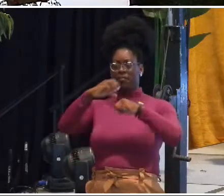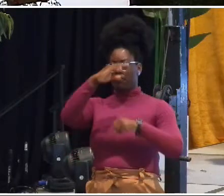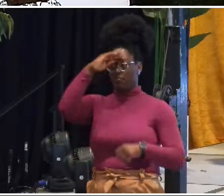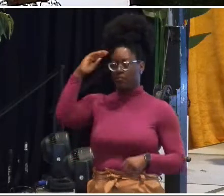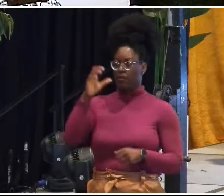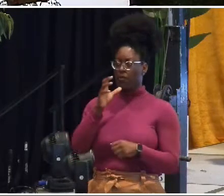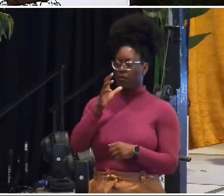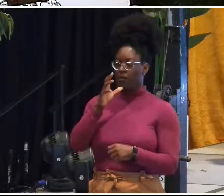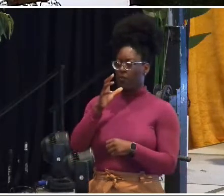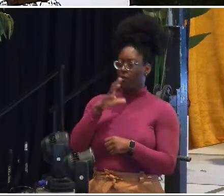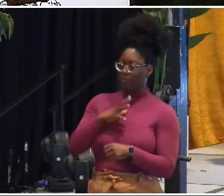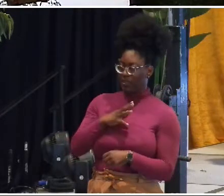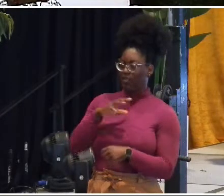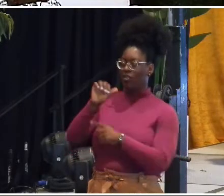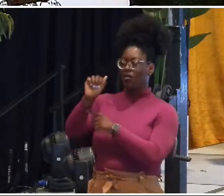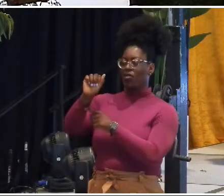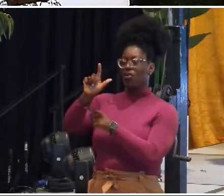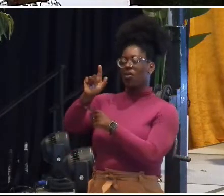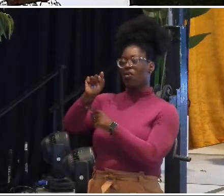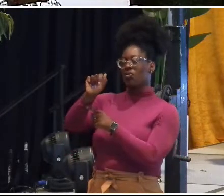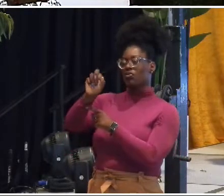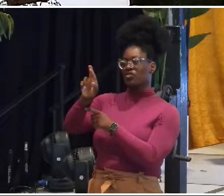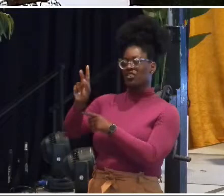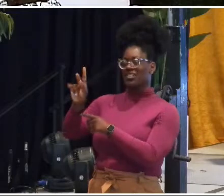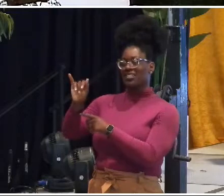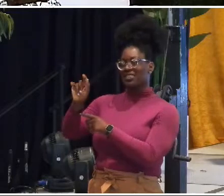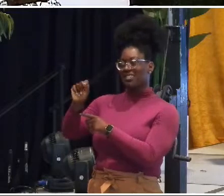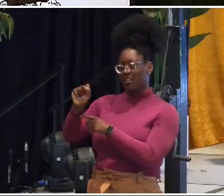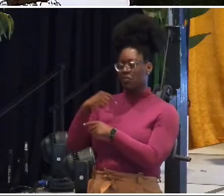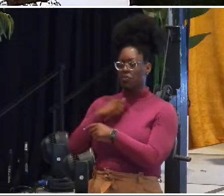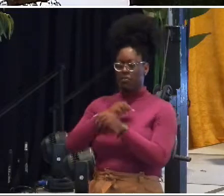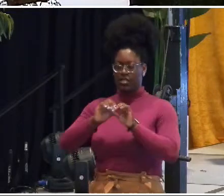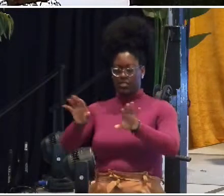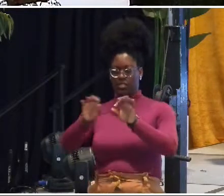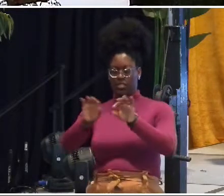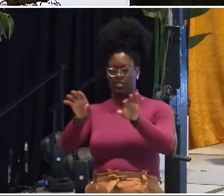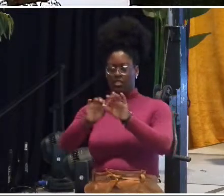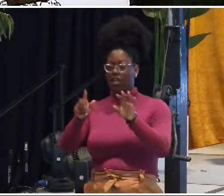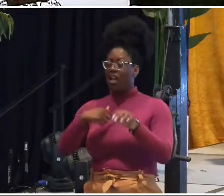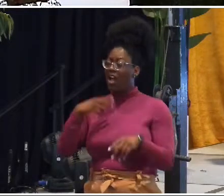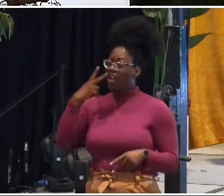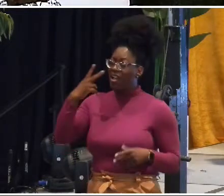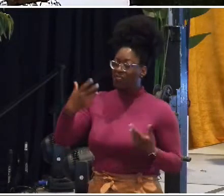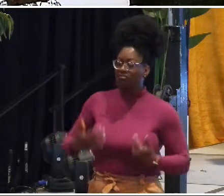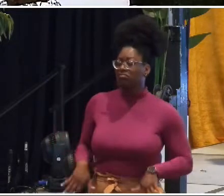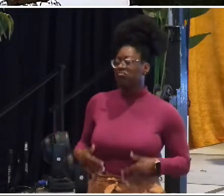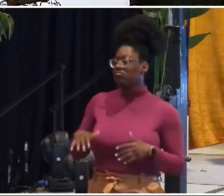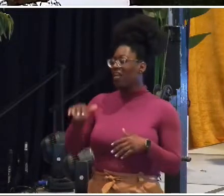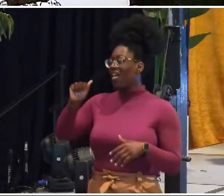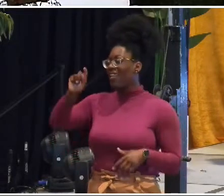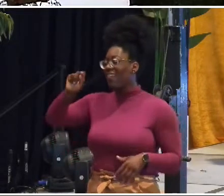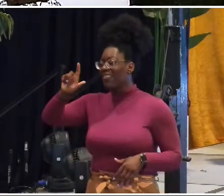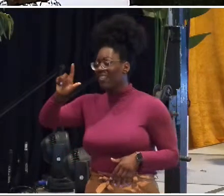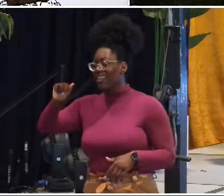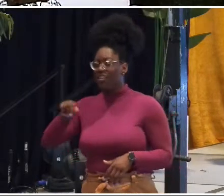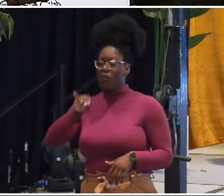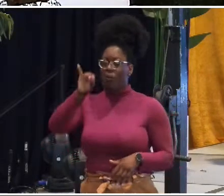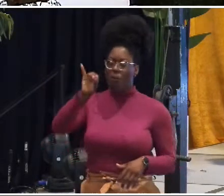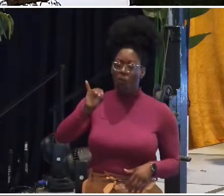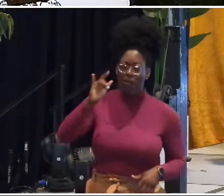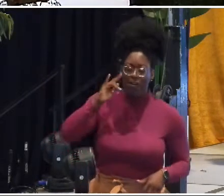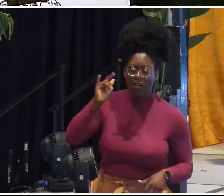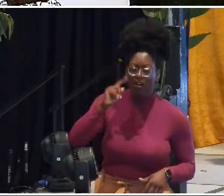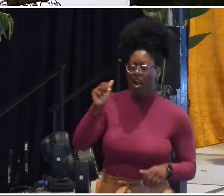have encouraged nationwide acts of altar building. I've seen beautiful ones in Atlanta, in Oakland, and some of you all may have